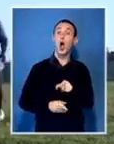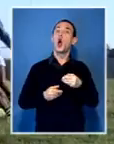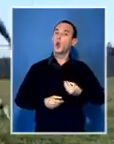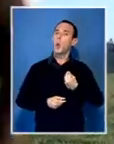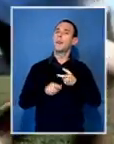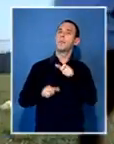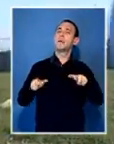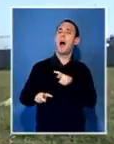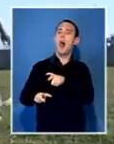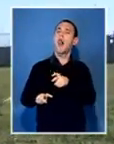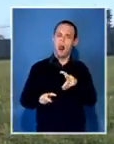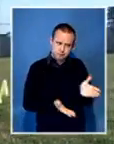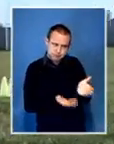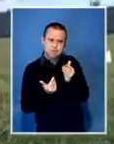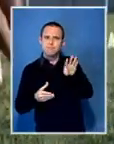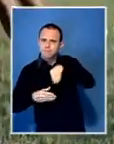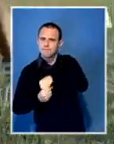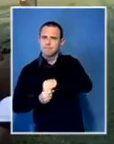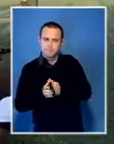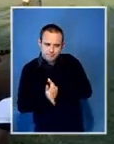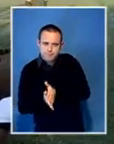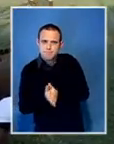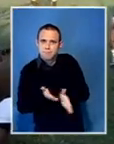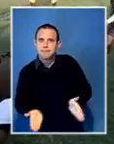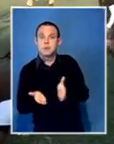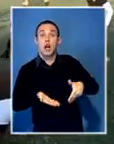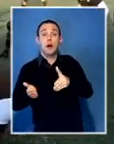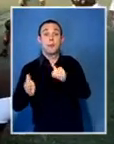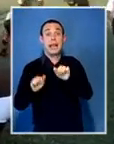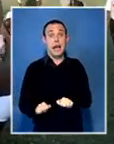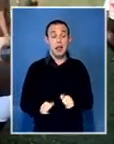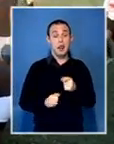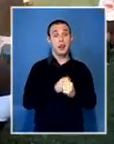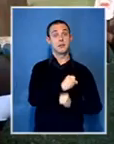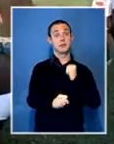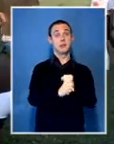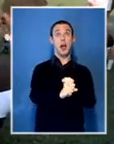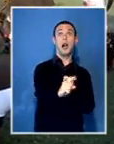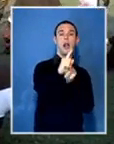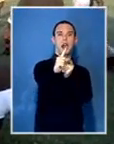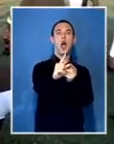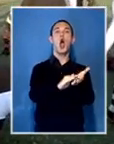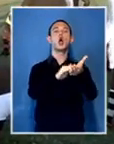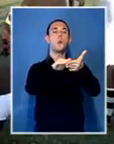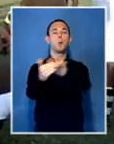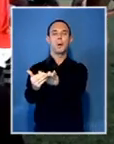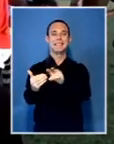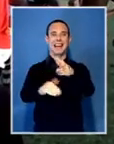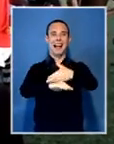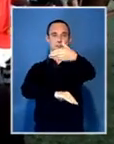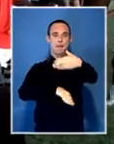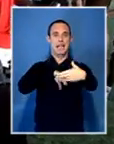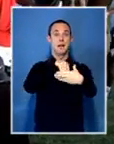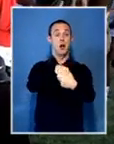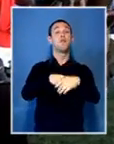the streets, spreading their love for rugby. This year they look forward to playing the Community Cup, which is an achievement and a